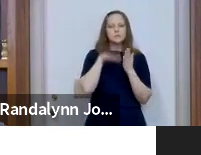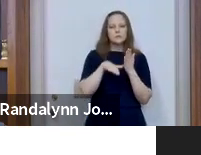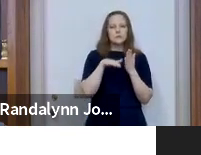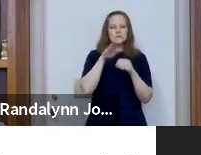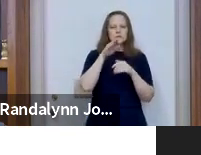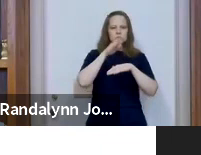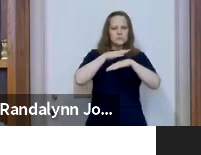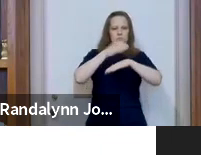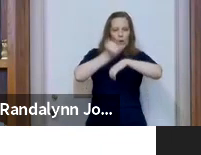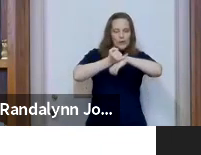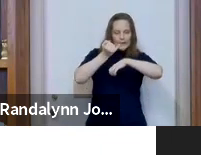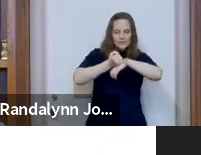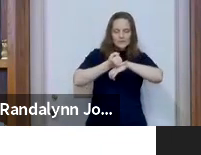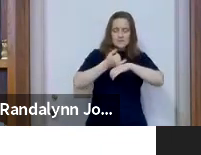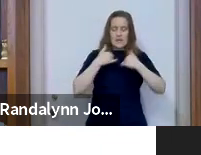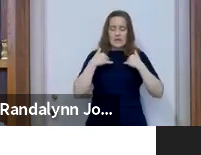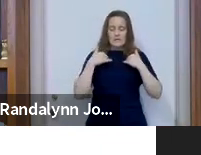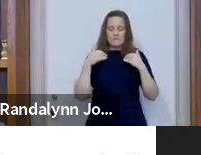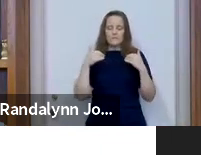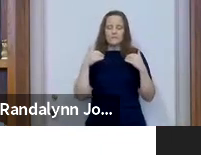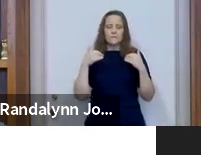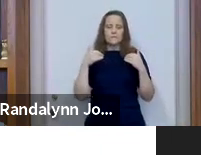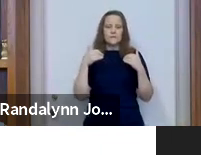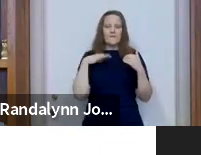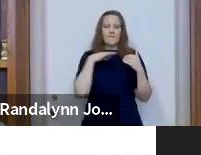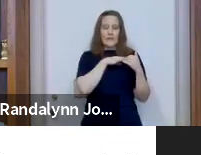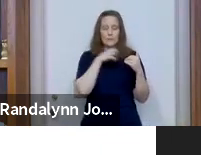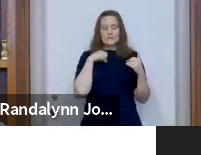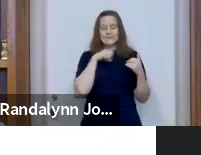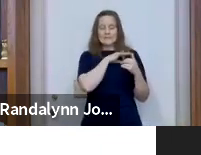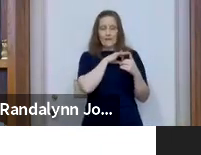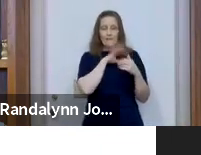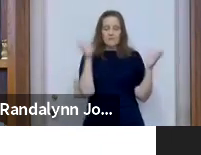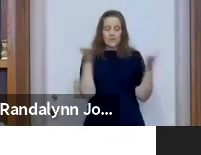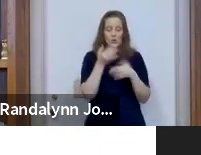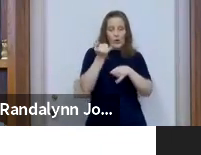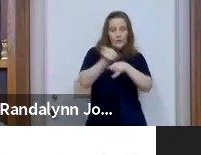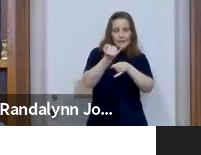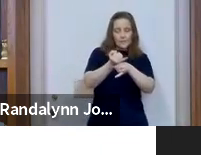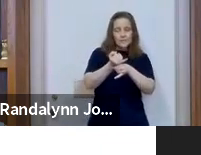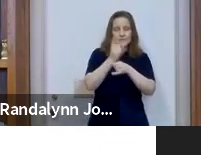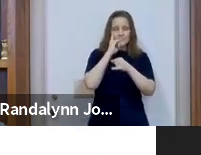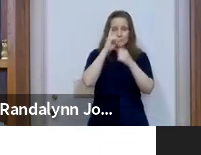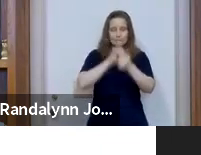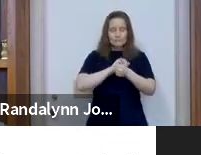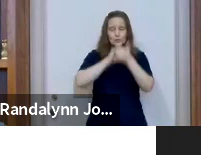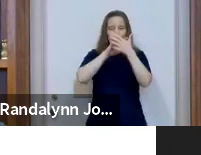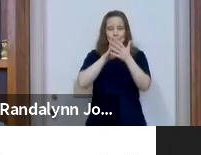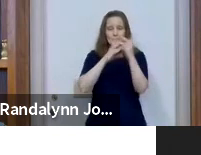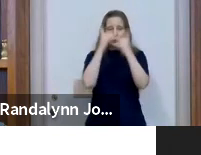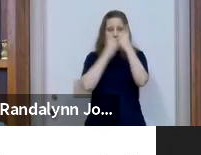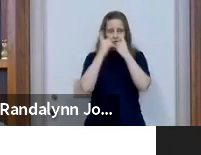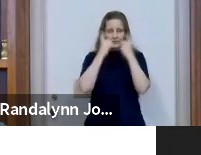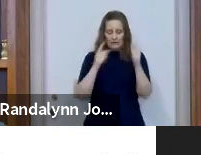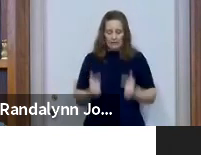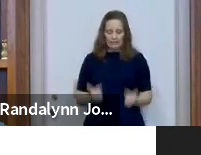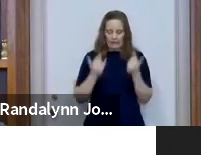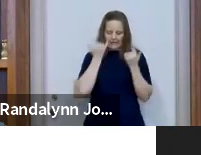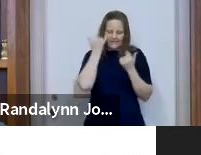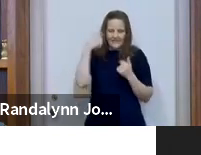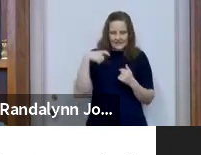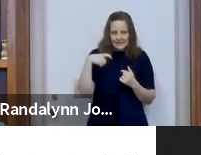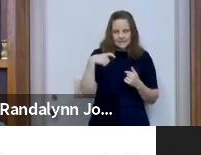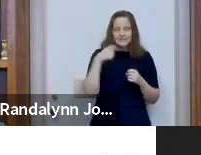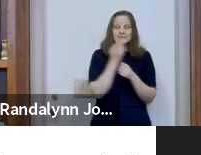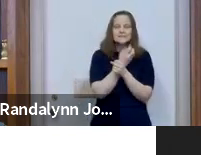our campus, or excuse me, we'll have faculty and staff members on our campus to help address students' questions live as needed in a